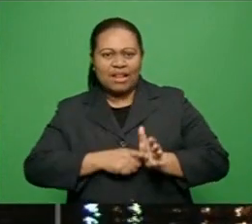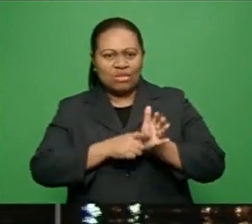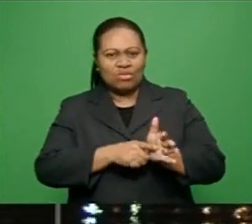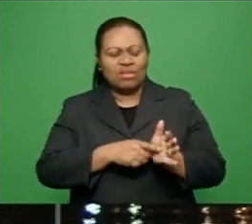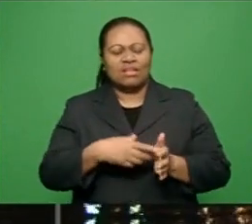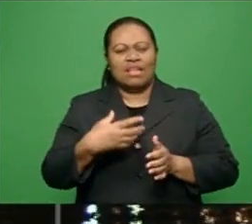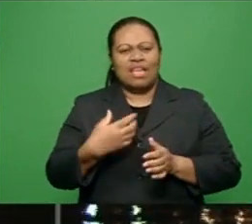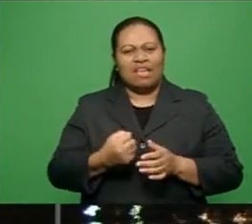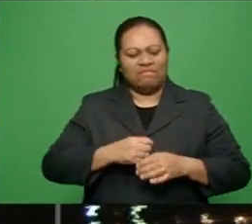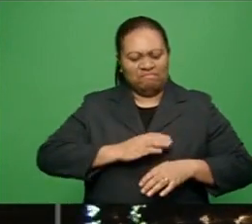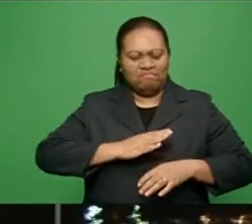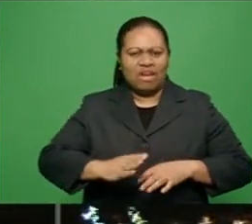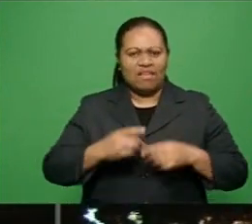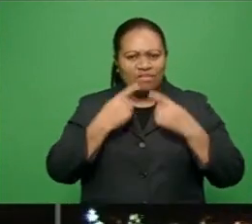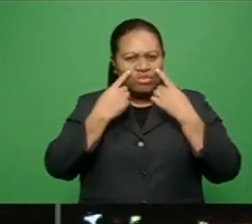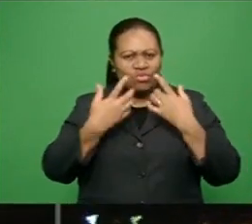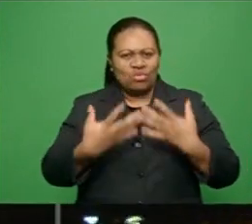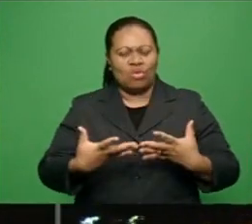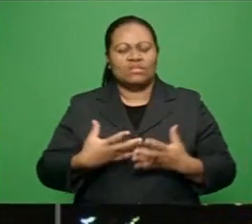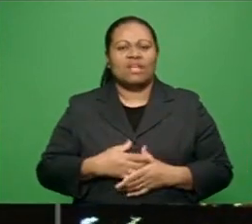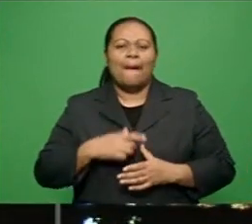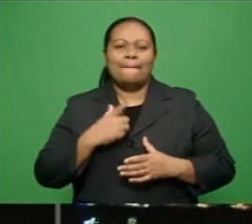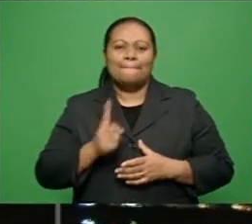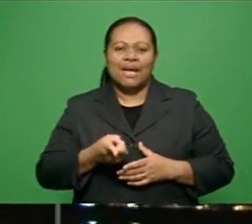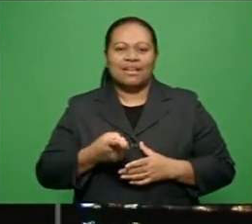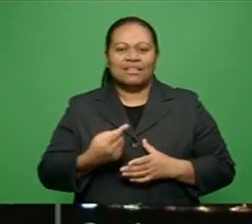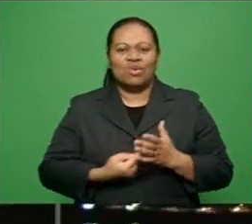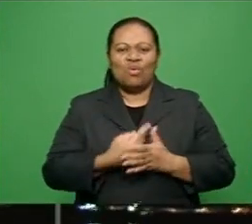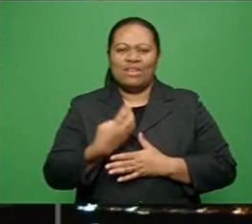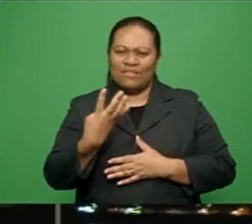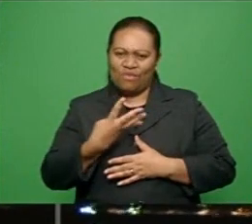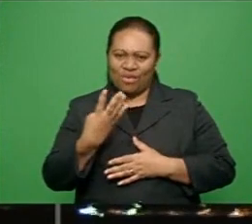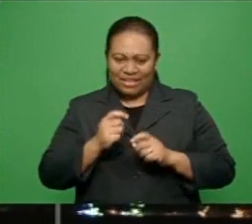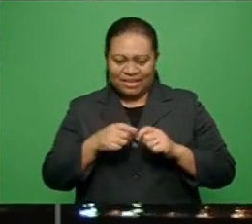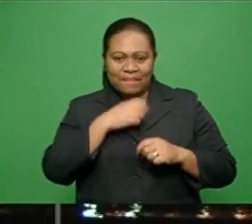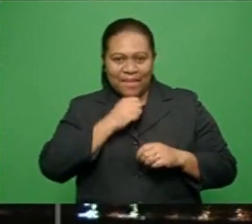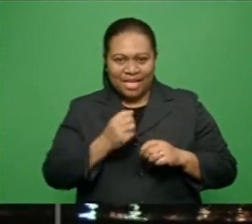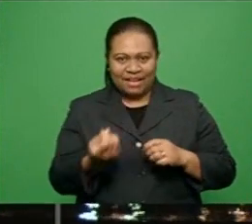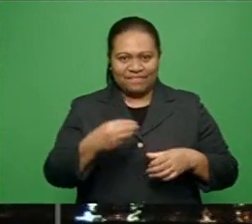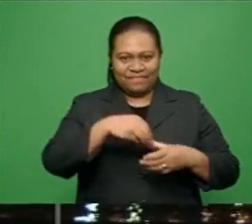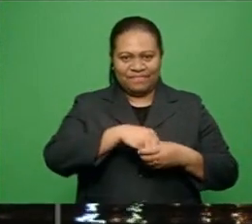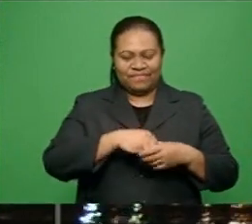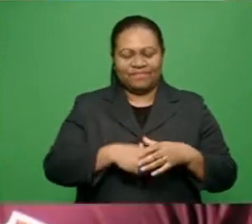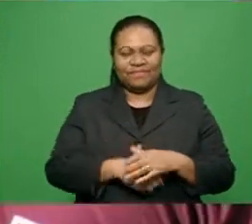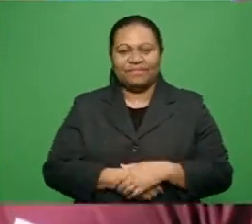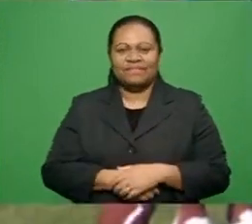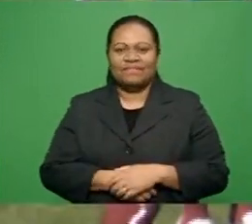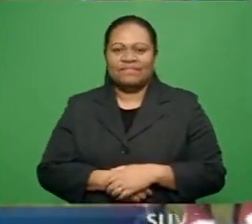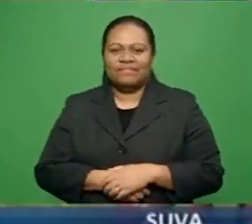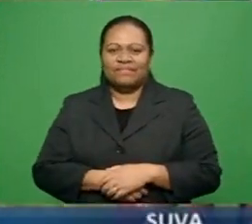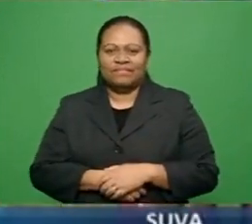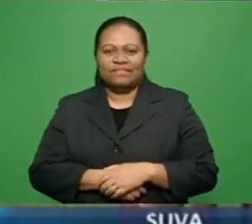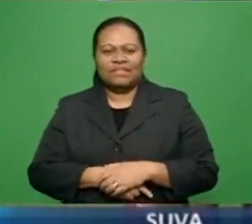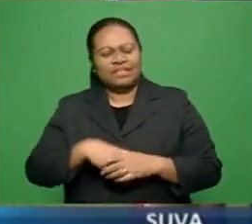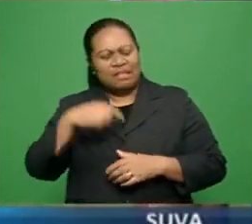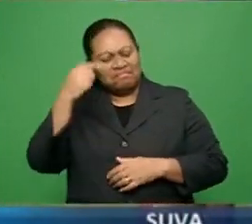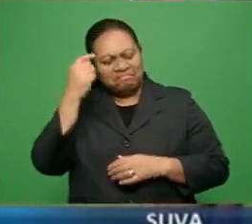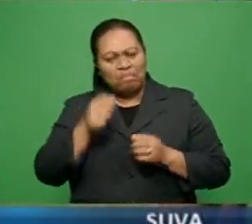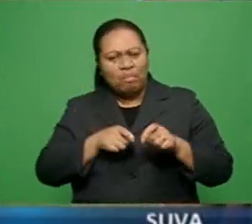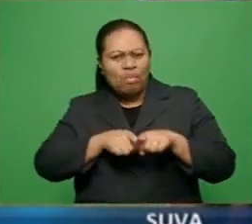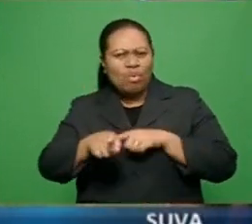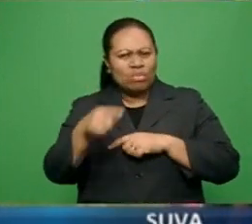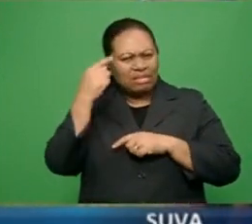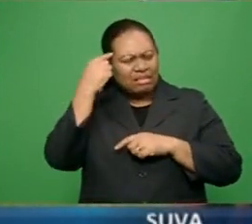brave performance against the champions, but it just wasn't enough. Aquila Dhama reports. Many thought it was going to